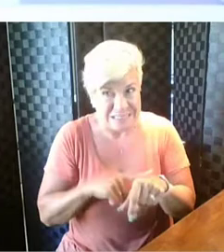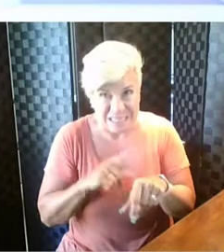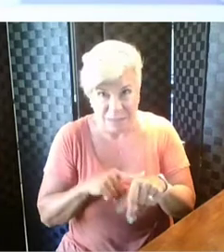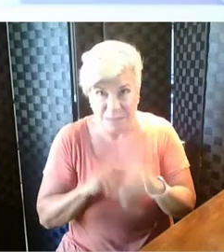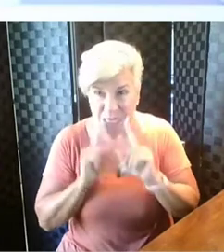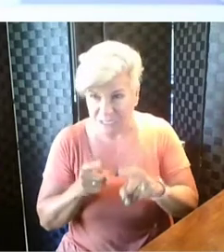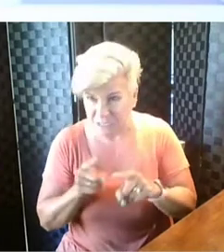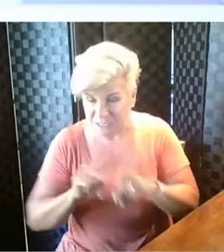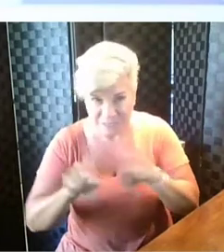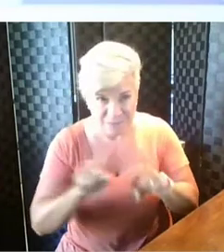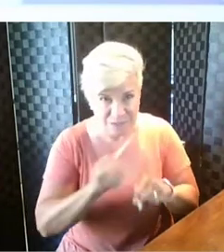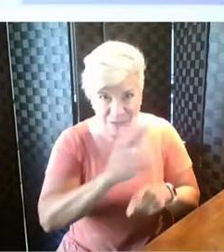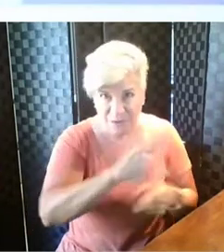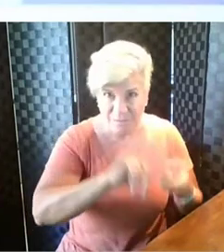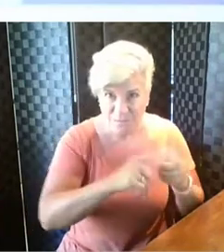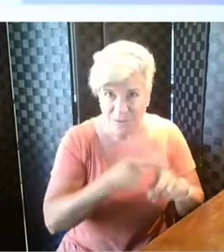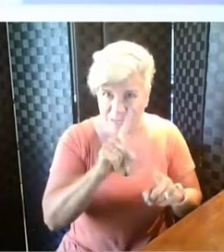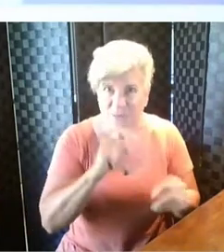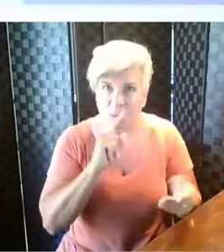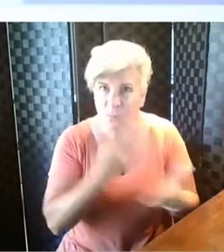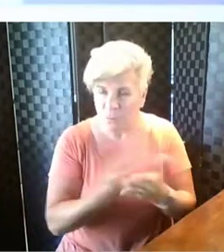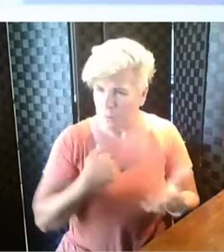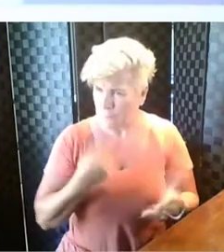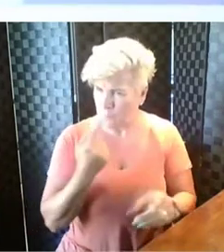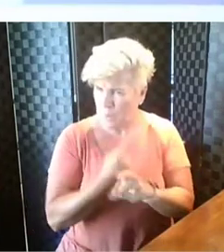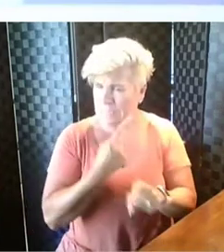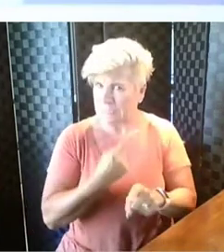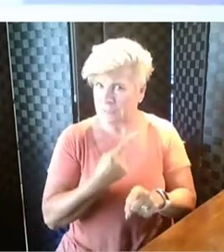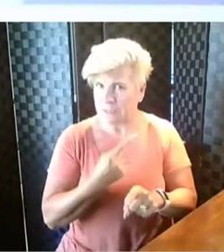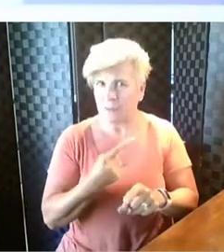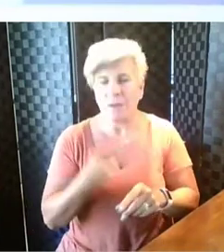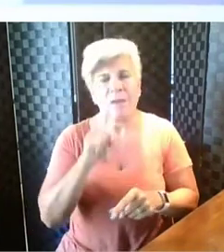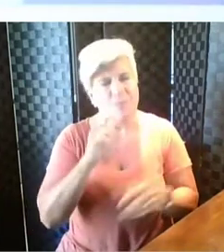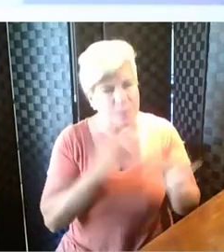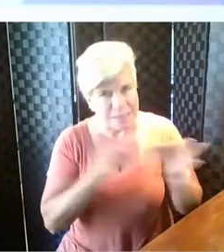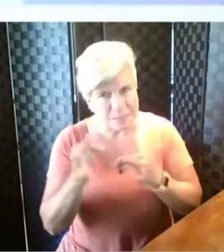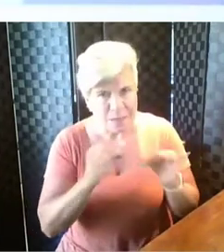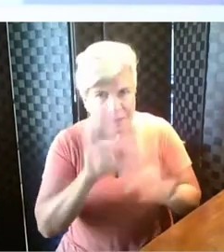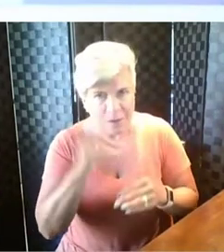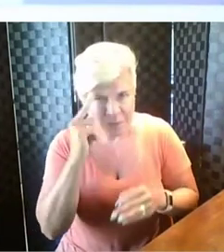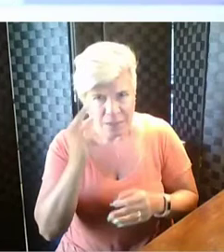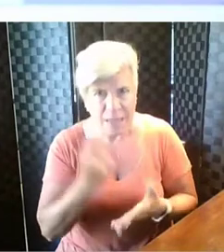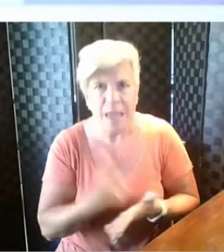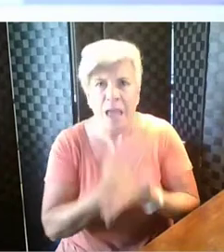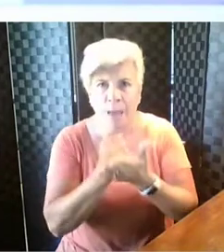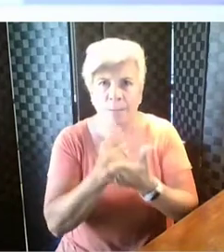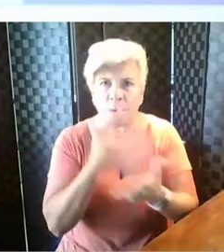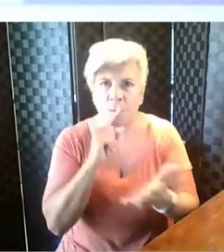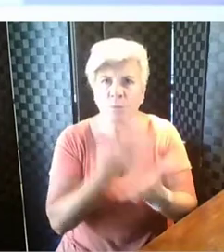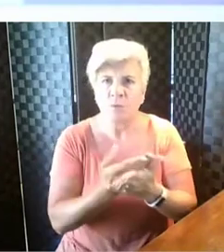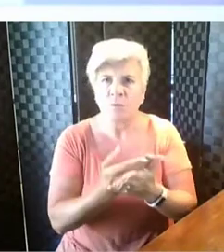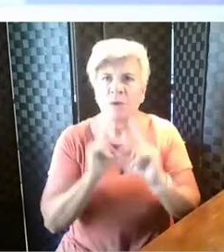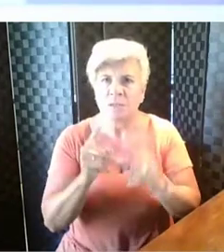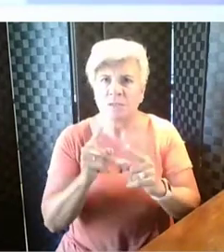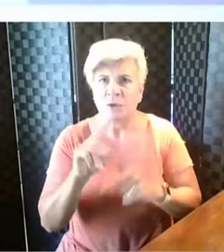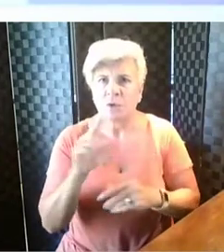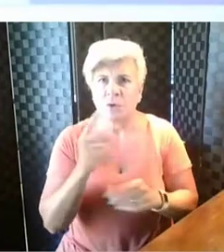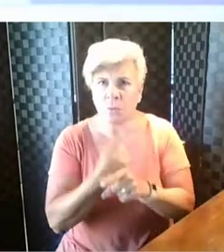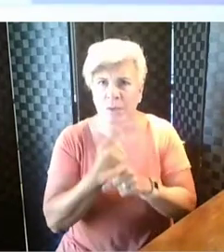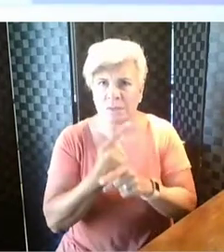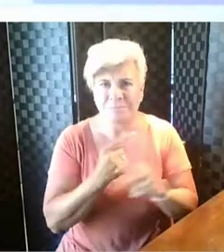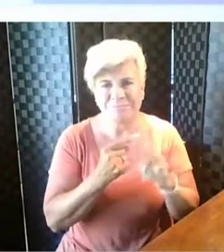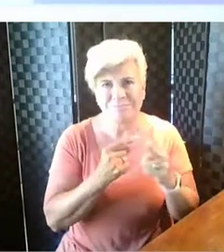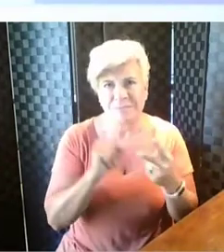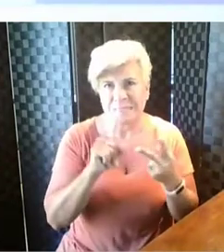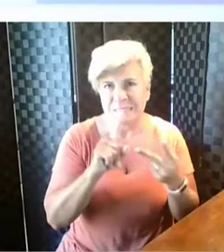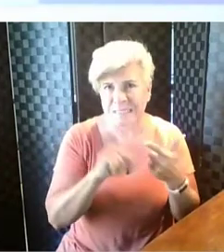answer that's different than your friends and you have to prove that you're right? So being able to explain your thinking can help you prove your answer's correct. The second reason might be